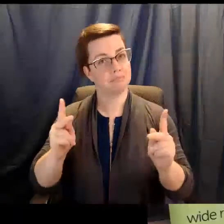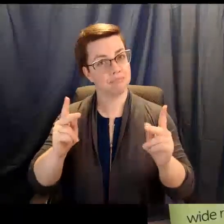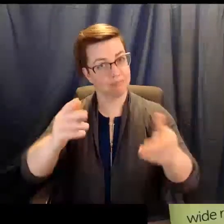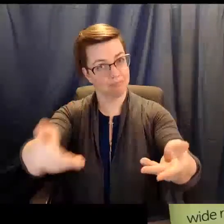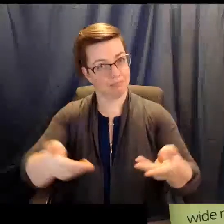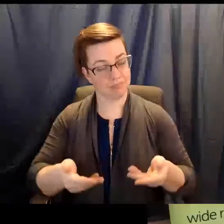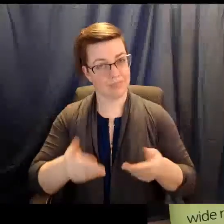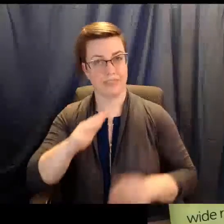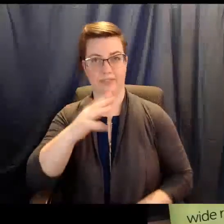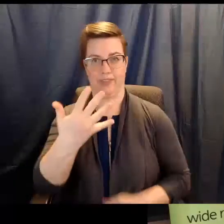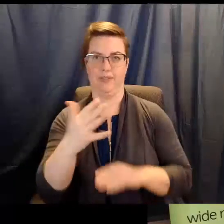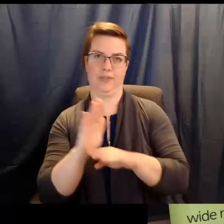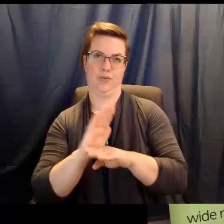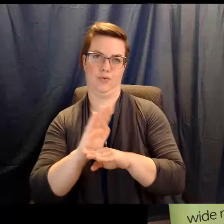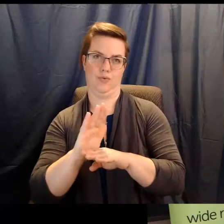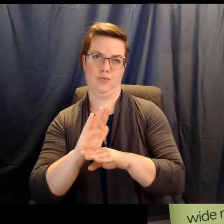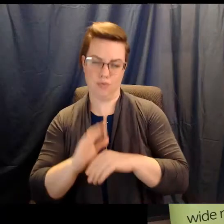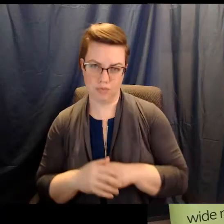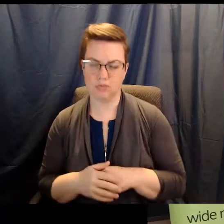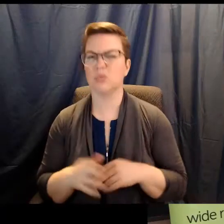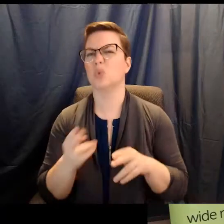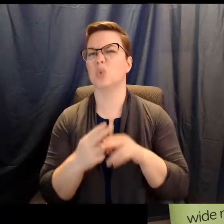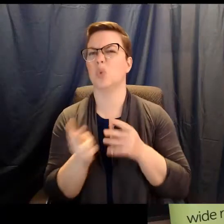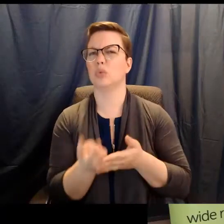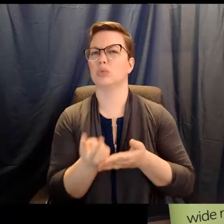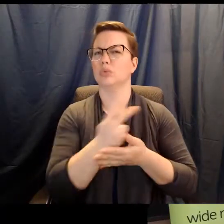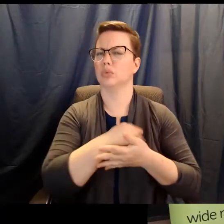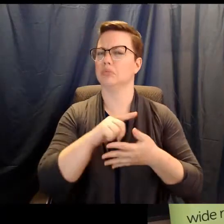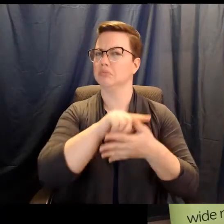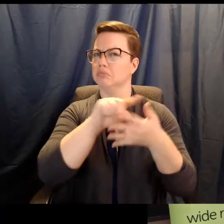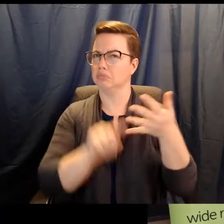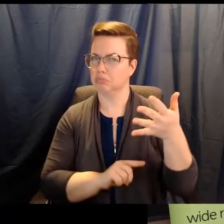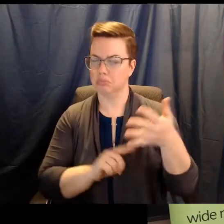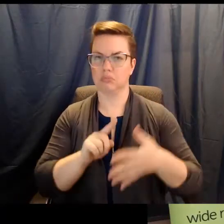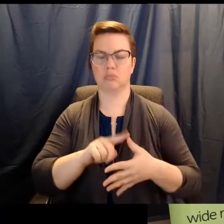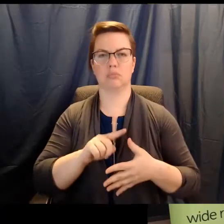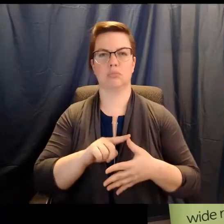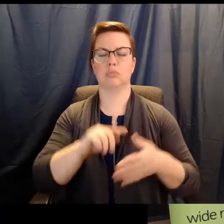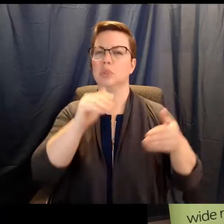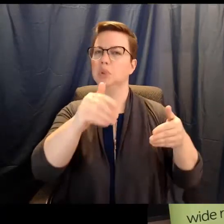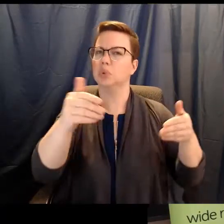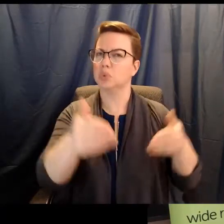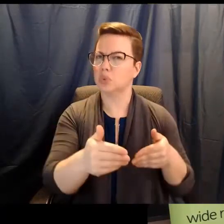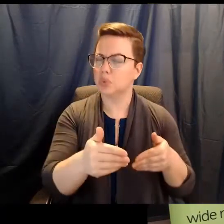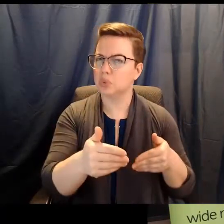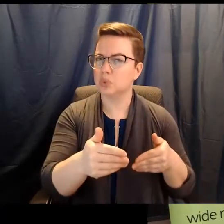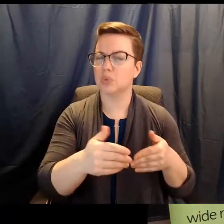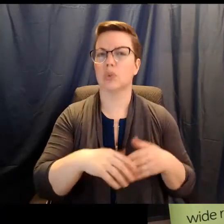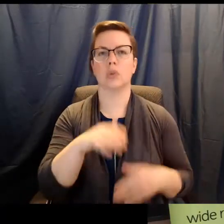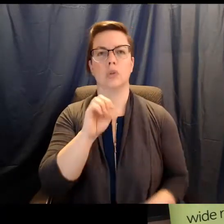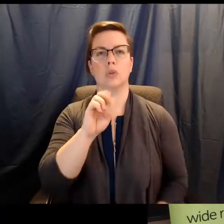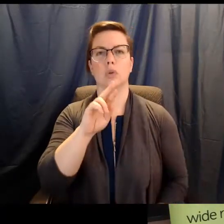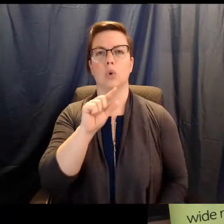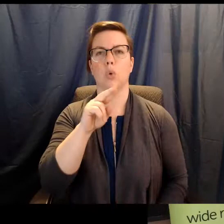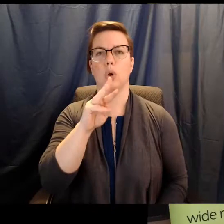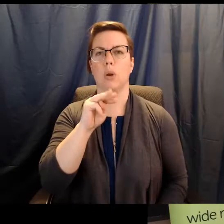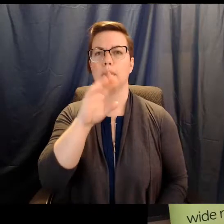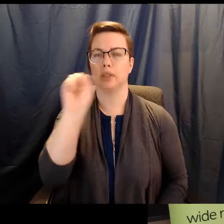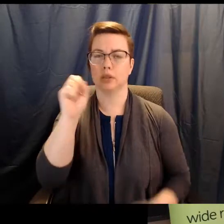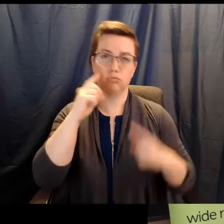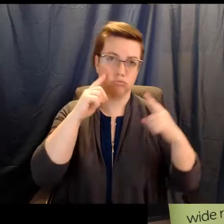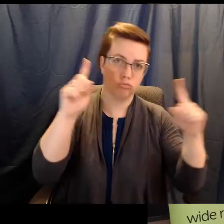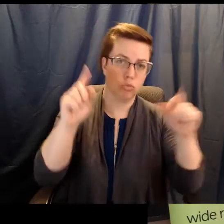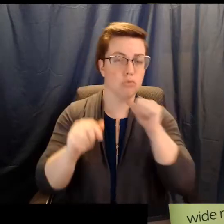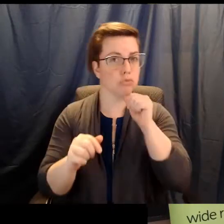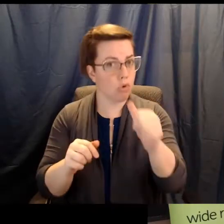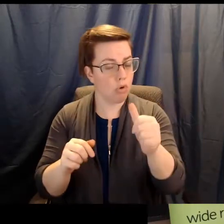Okay, welcome back. Here's video 5. But let's do a quick recap. So we did an introduction video. We talked about, does ergonomics